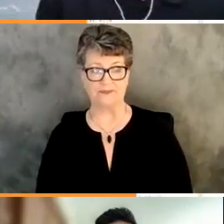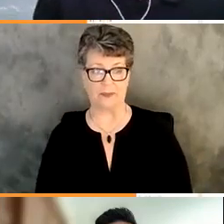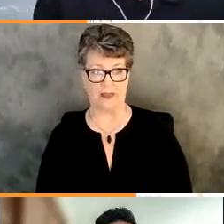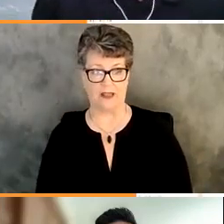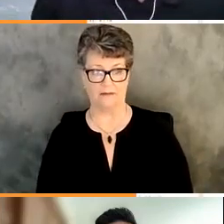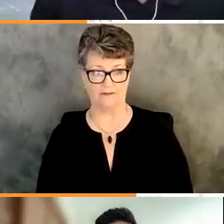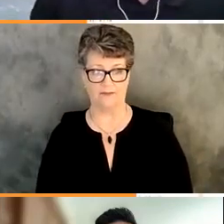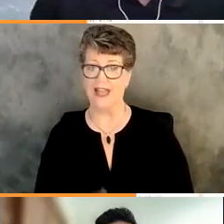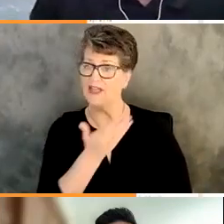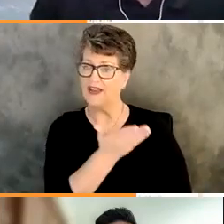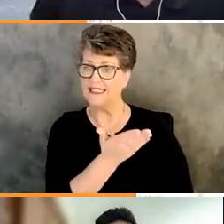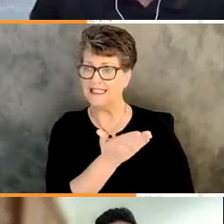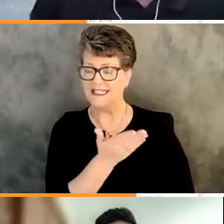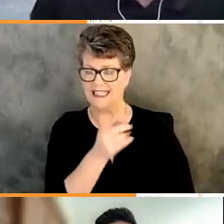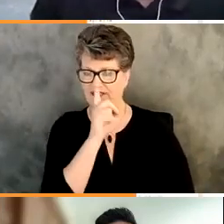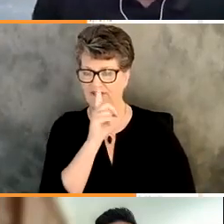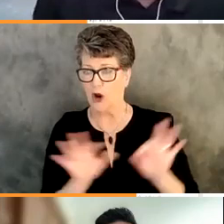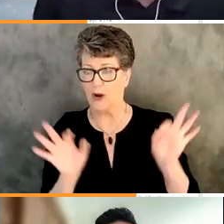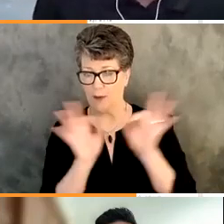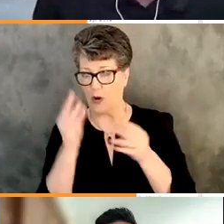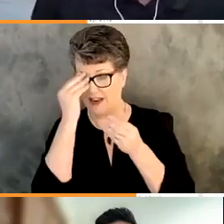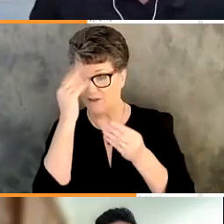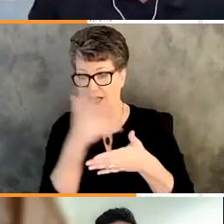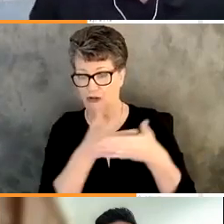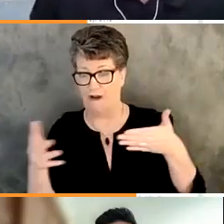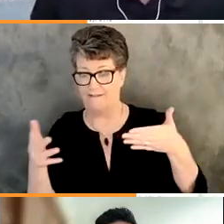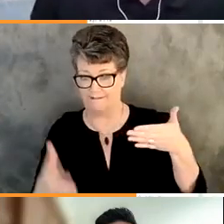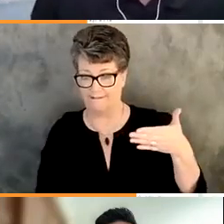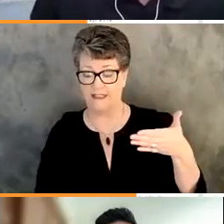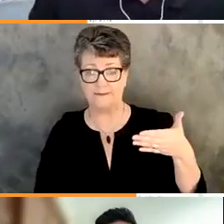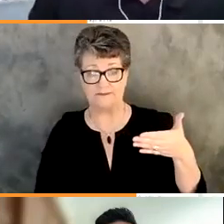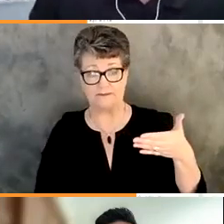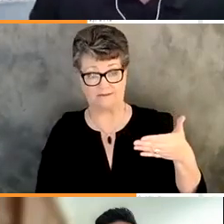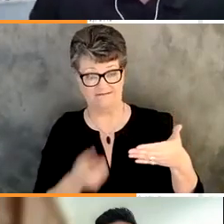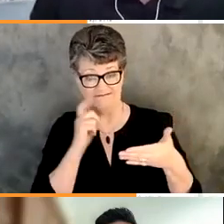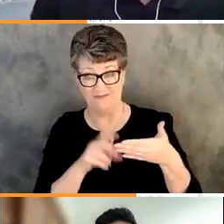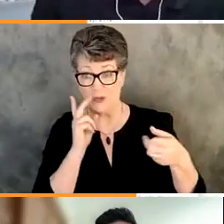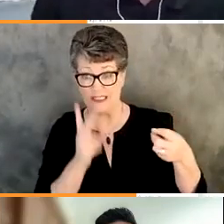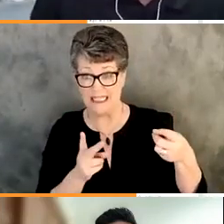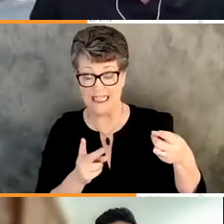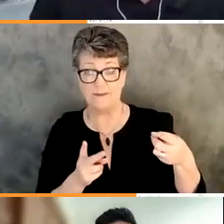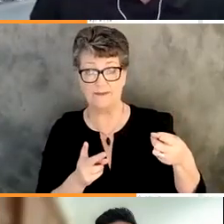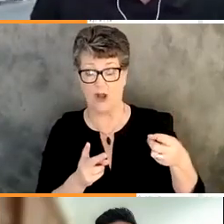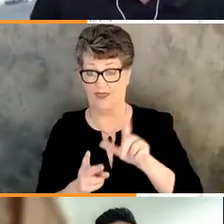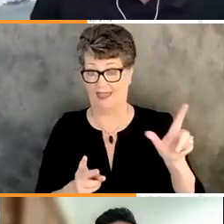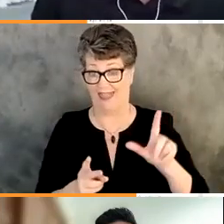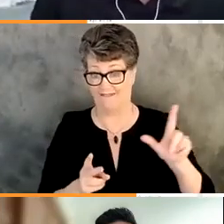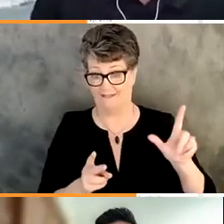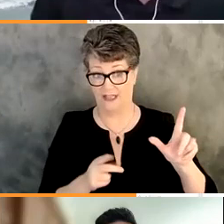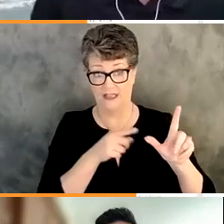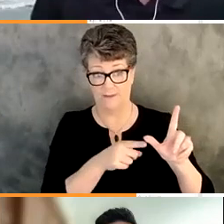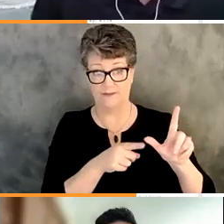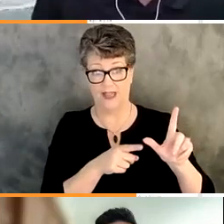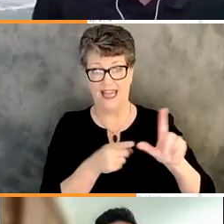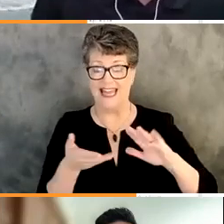So this is a very important information right here. As you can see, on the left, it is death